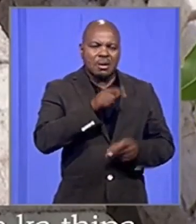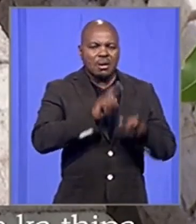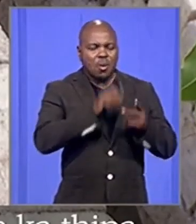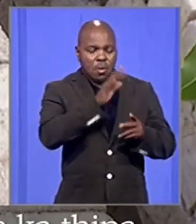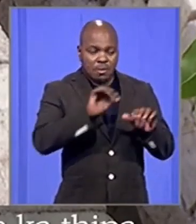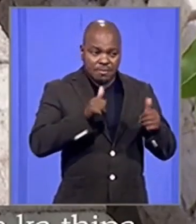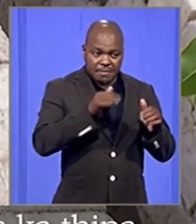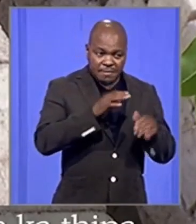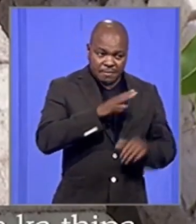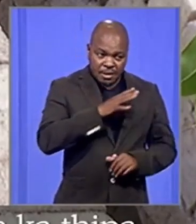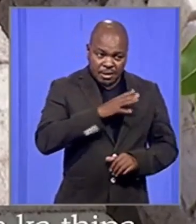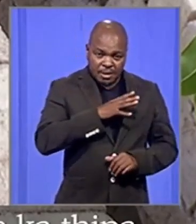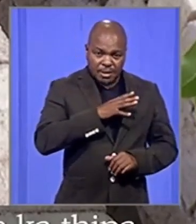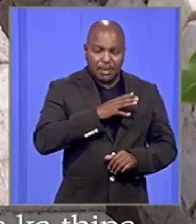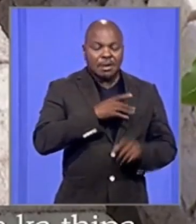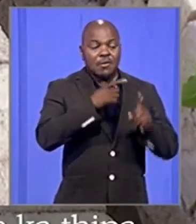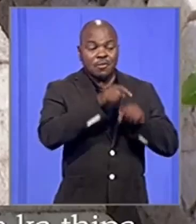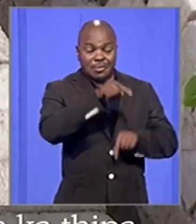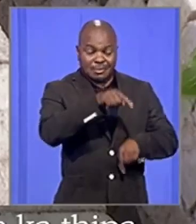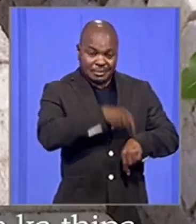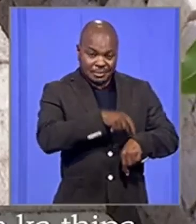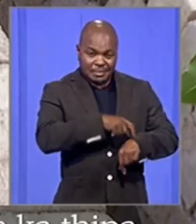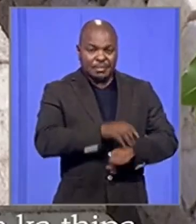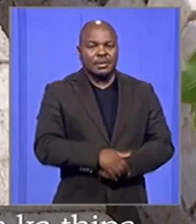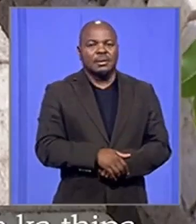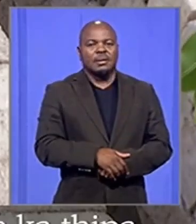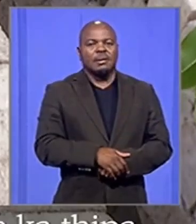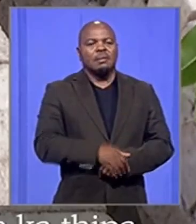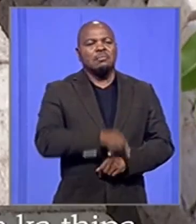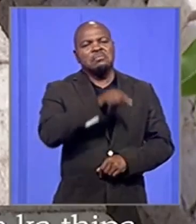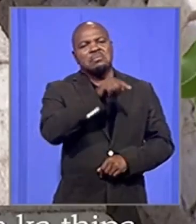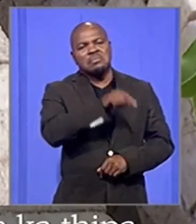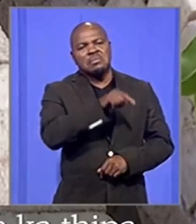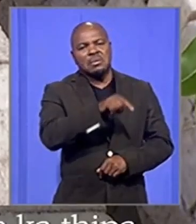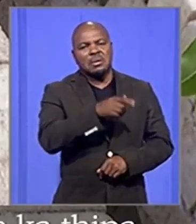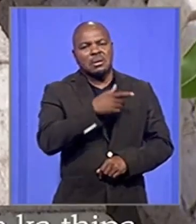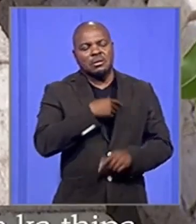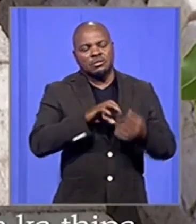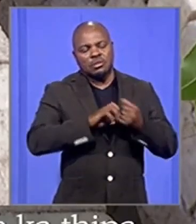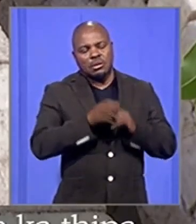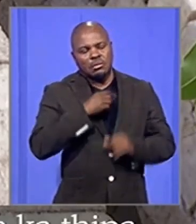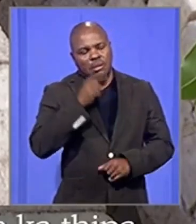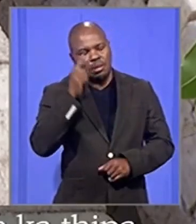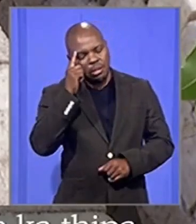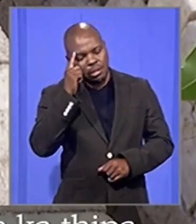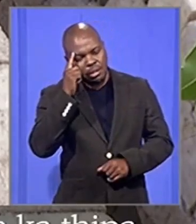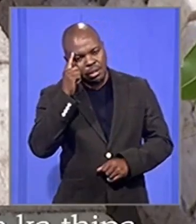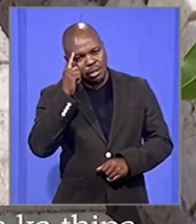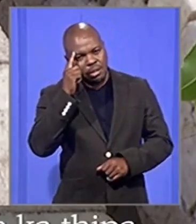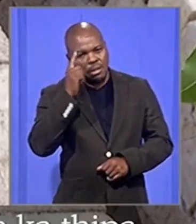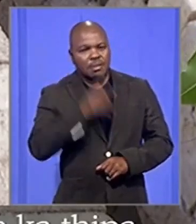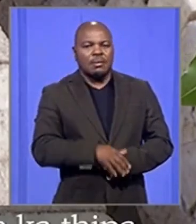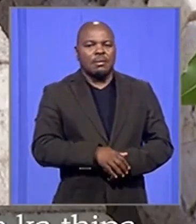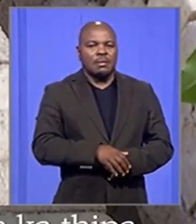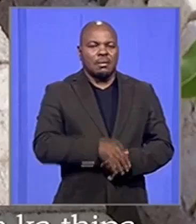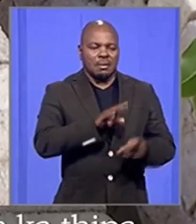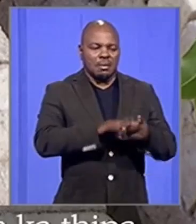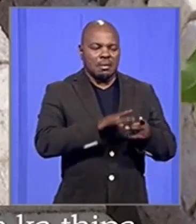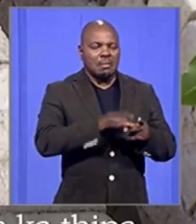right. Kusuka kwalaho u vi a endla nga ri wa tlela nyana. Loko a pfula